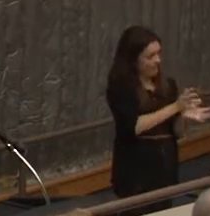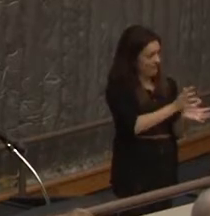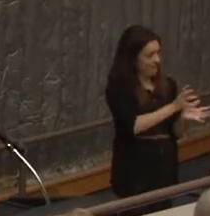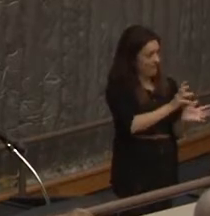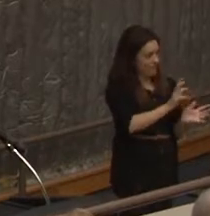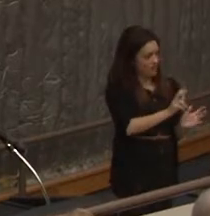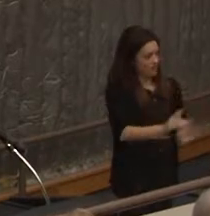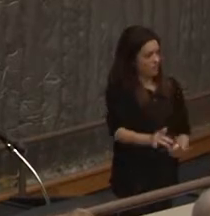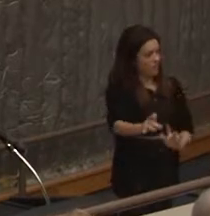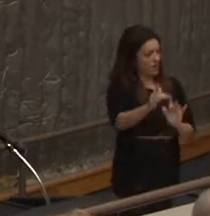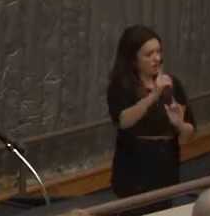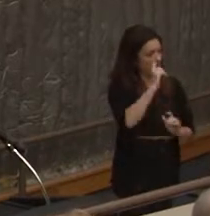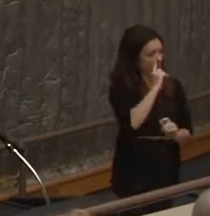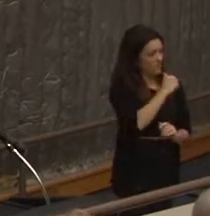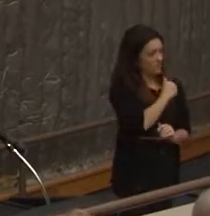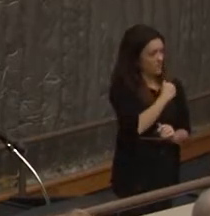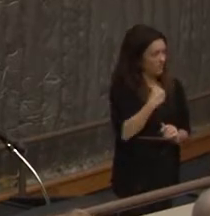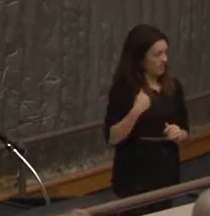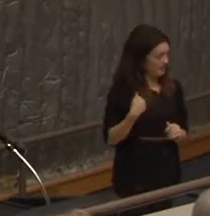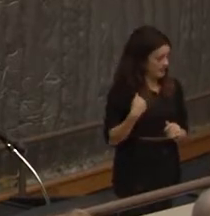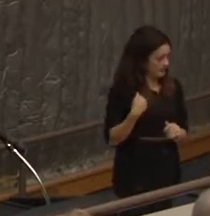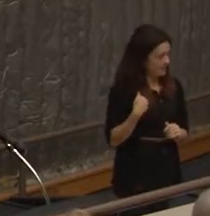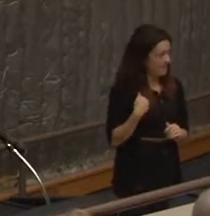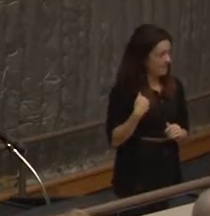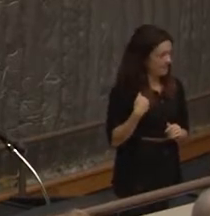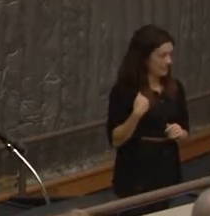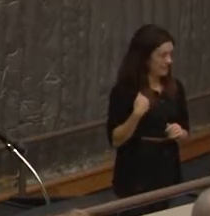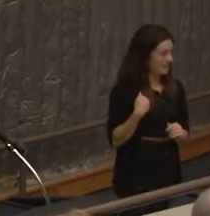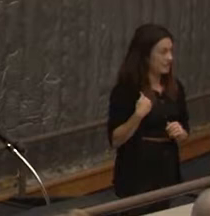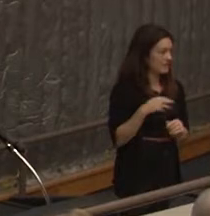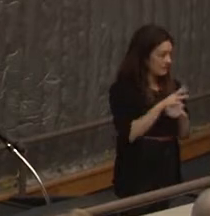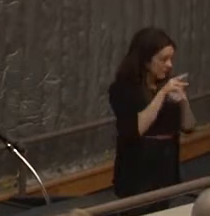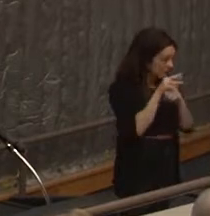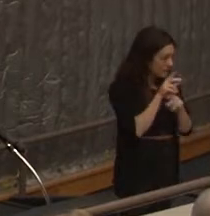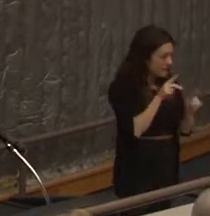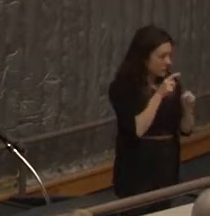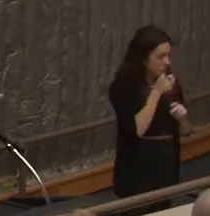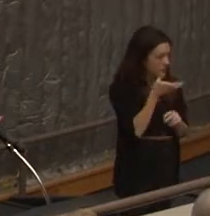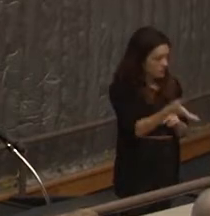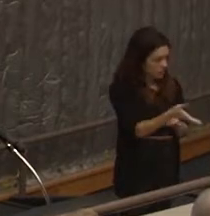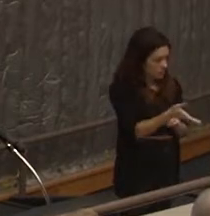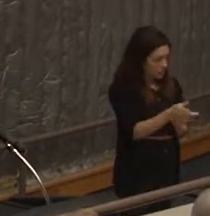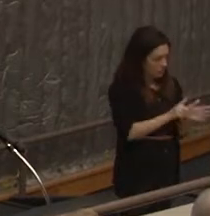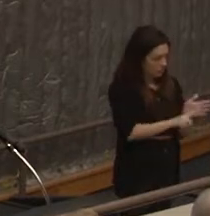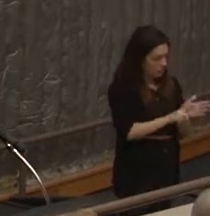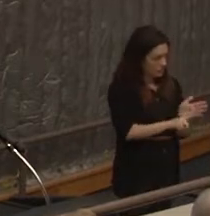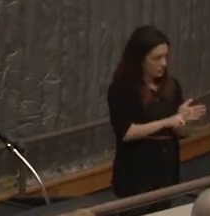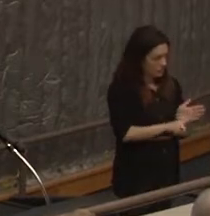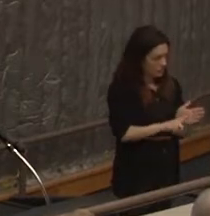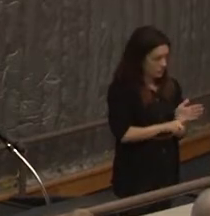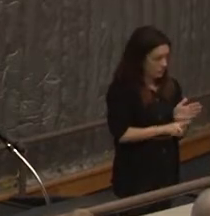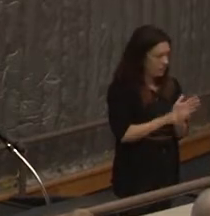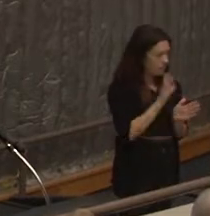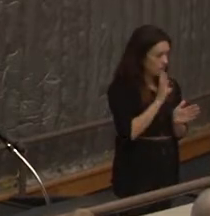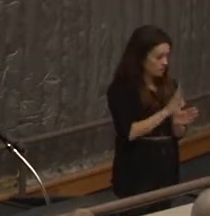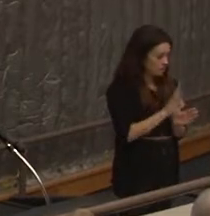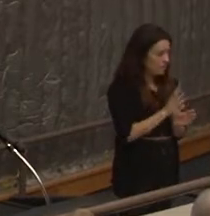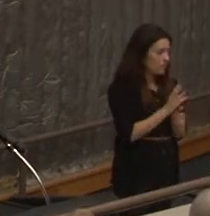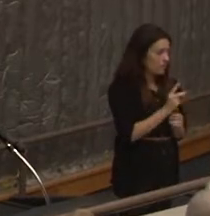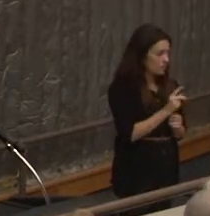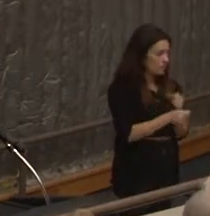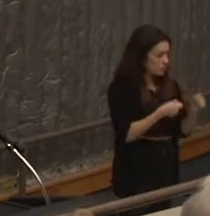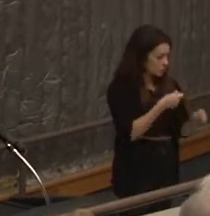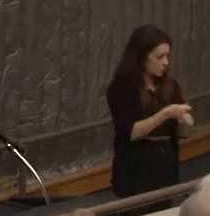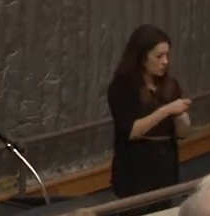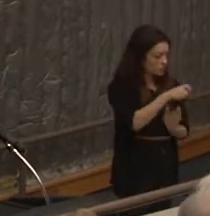Poland. And then with that film of the people who were there, he ended up researching it for a couple years and wrote this book about who